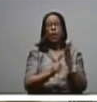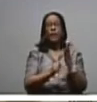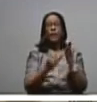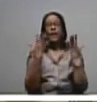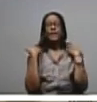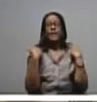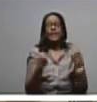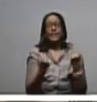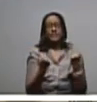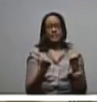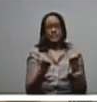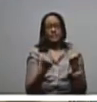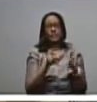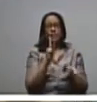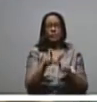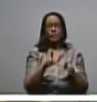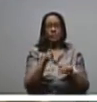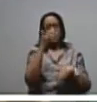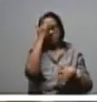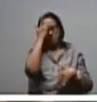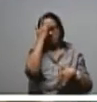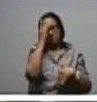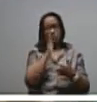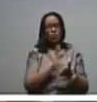of the Lord.